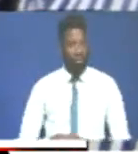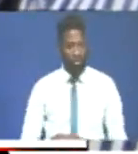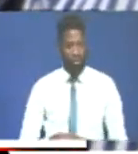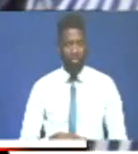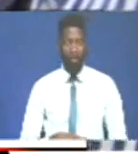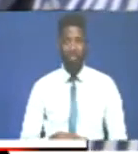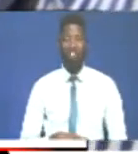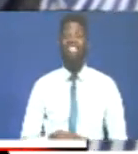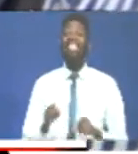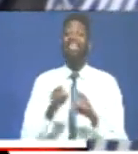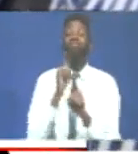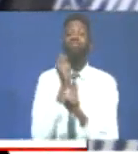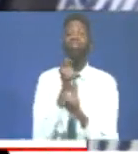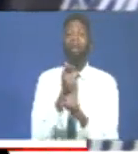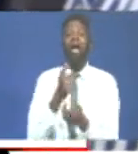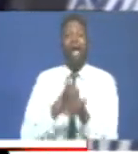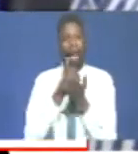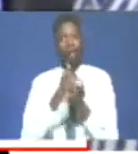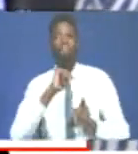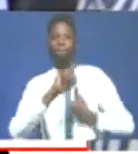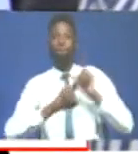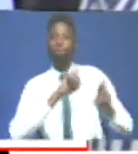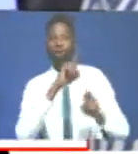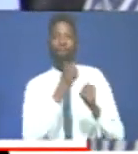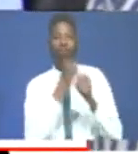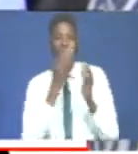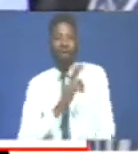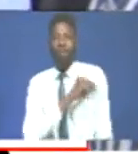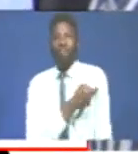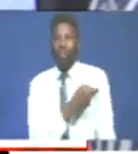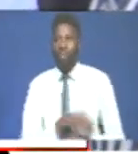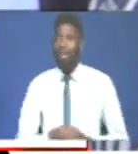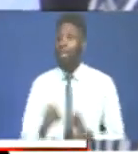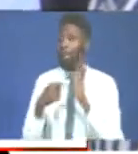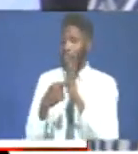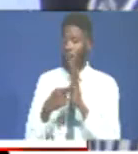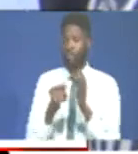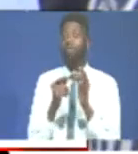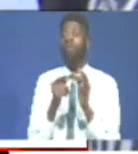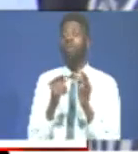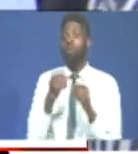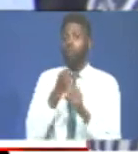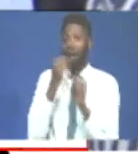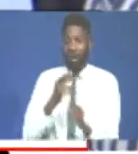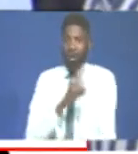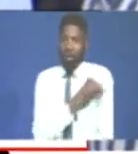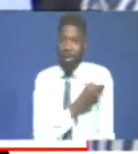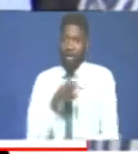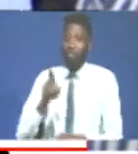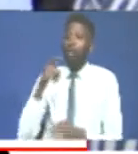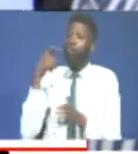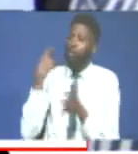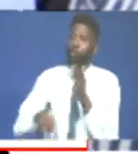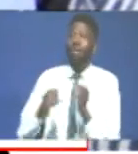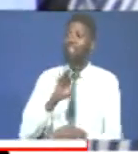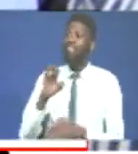as a tool to hold our healthcare workers accountable. For example, a healthcare worker may come and is overcharged. Well, this service